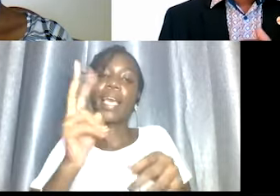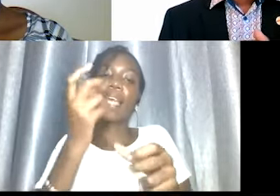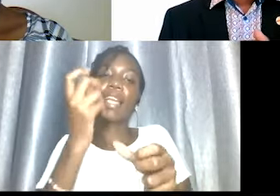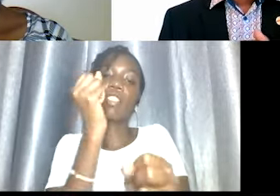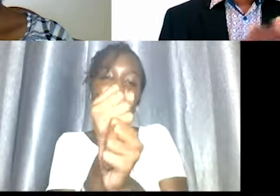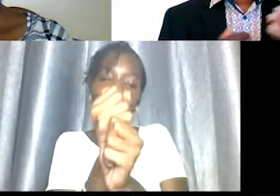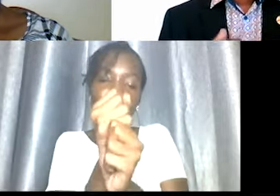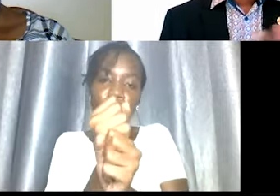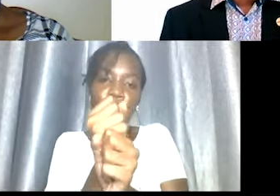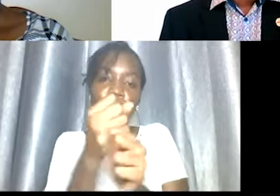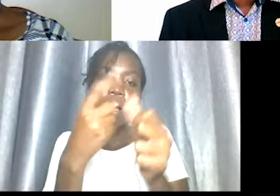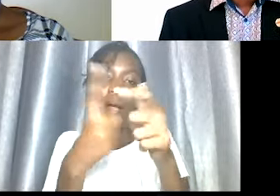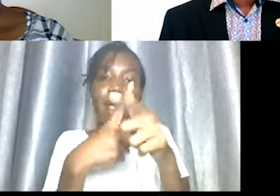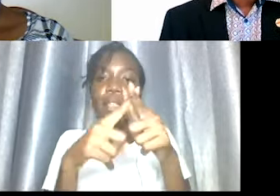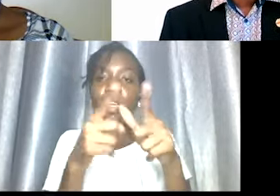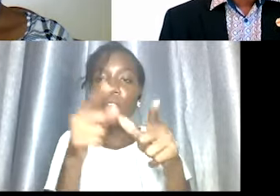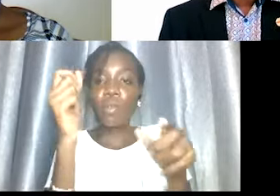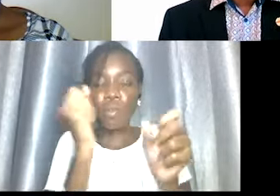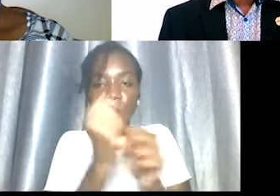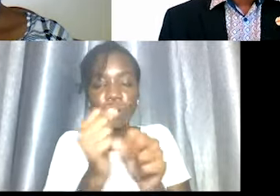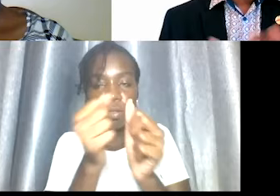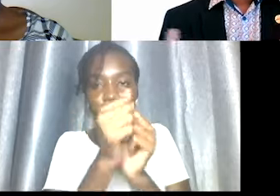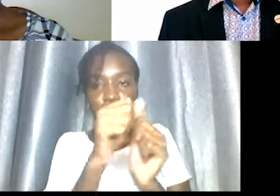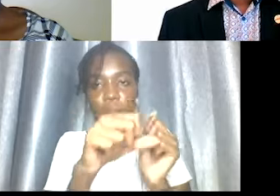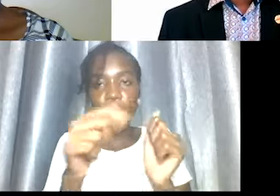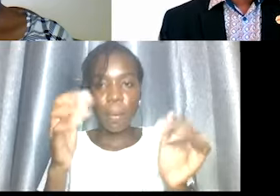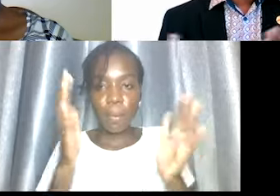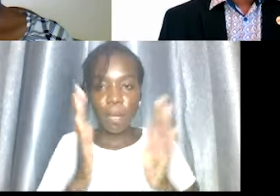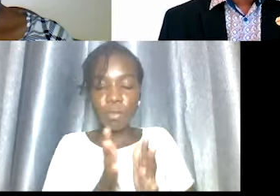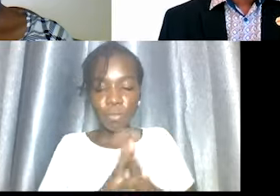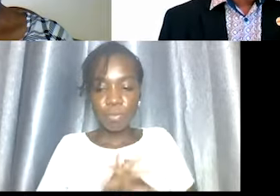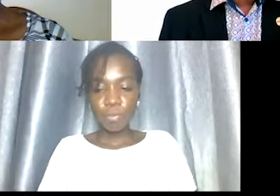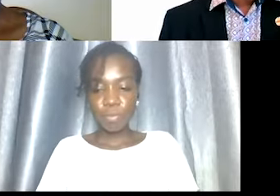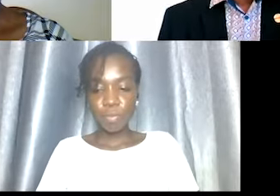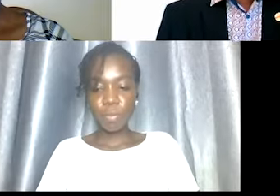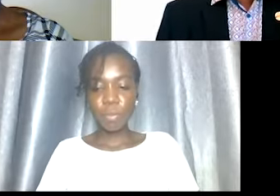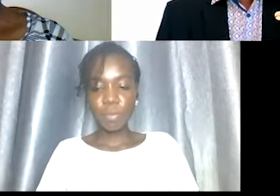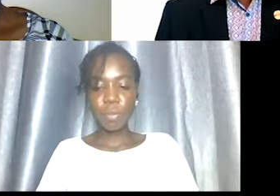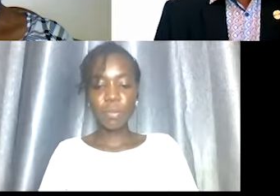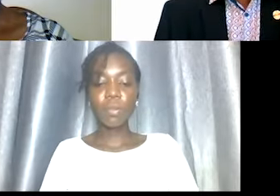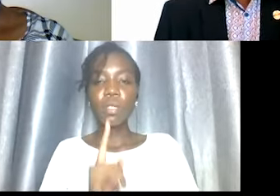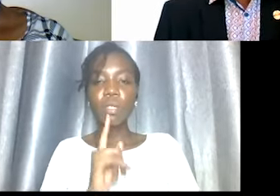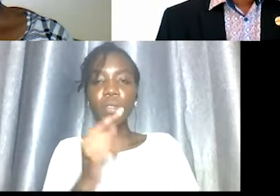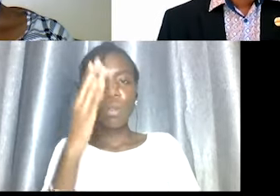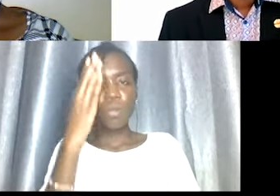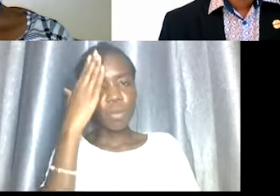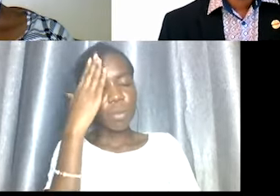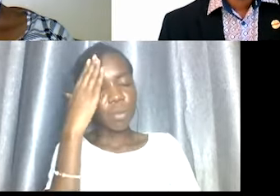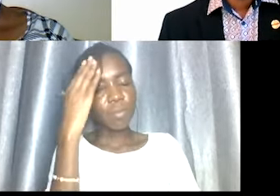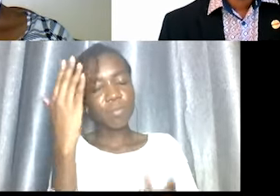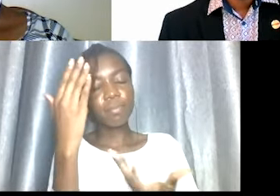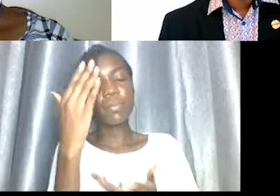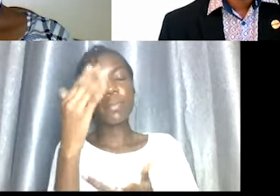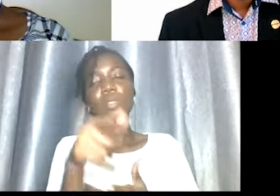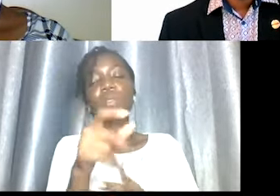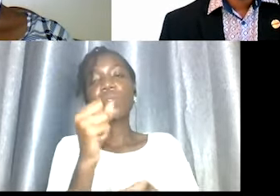way or work with someone else. But, just keep pressing on. That's all I can